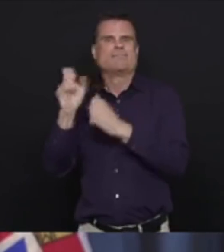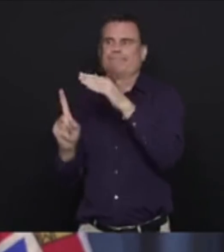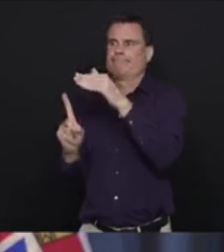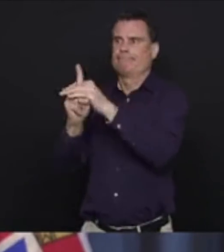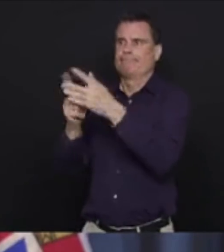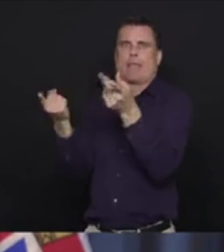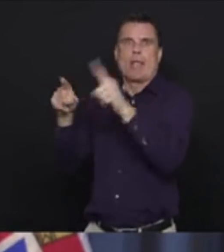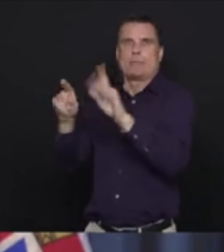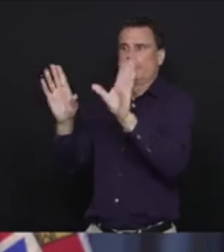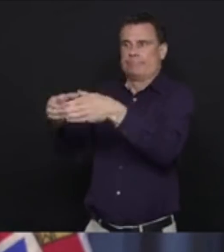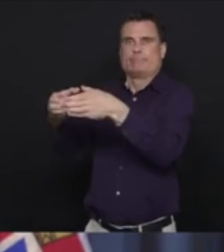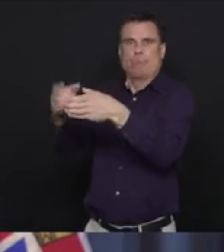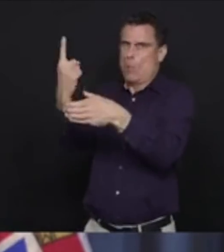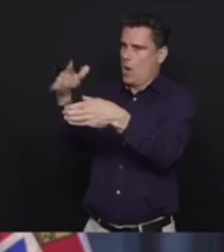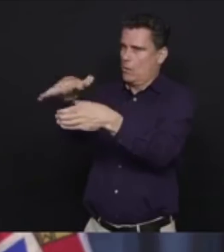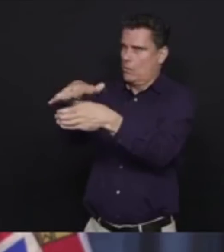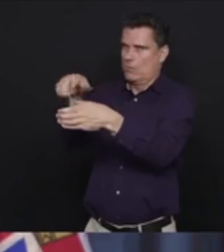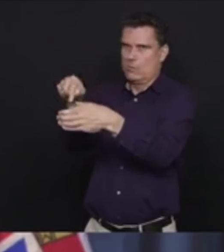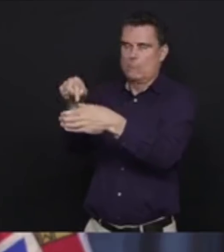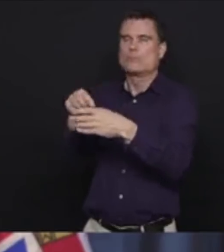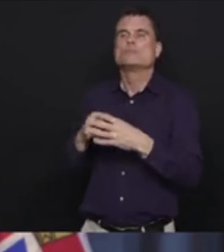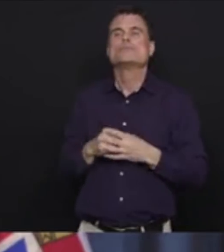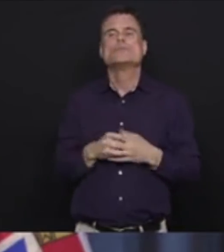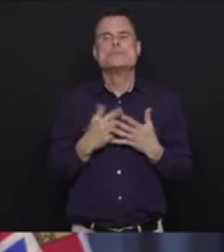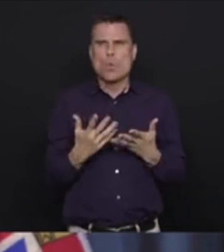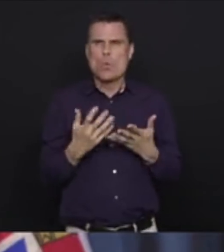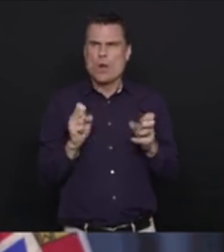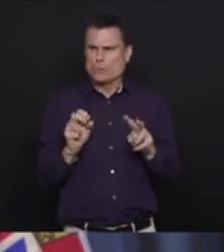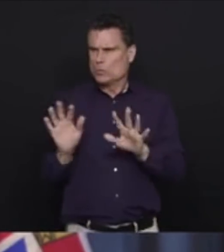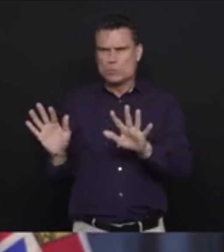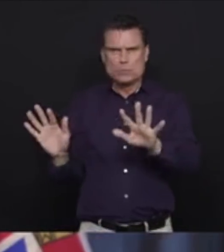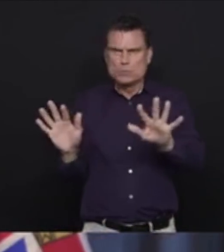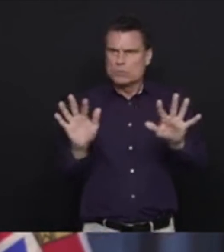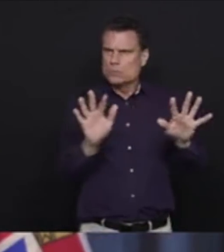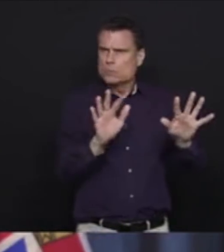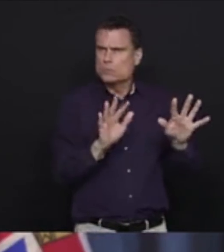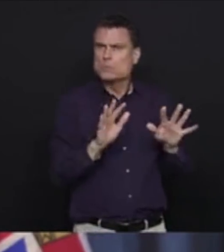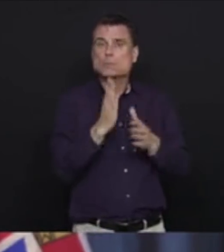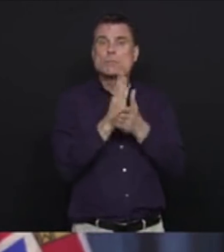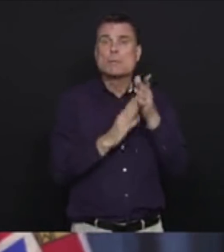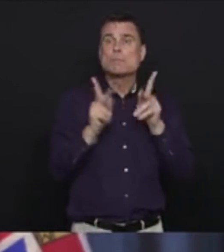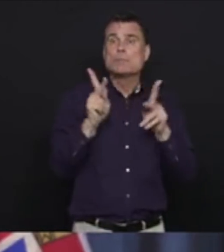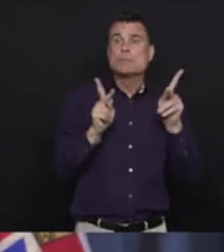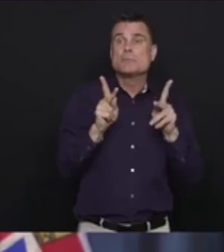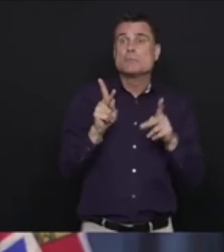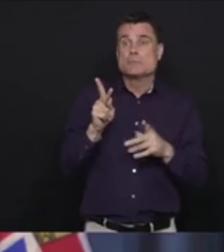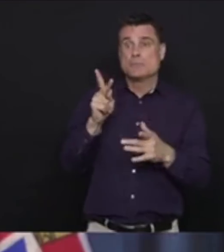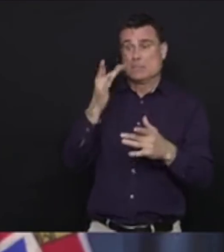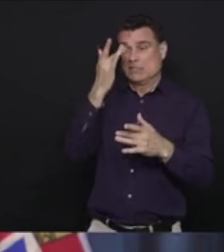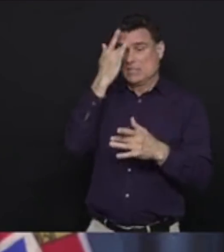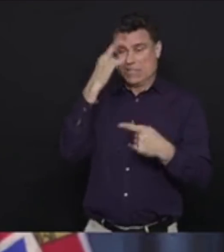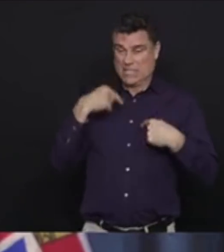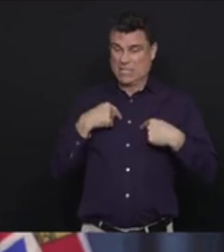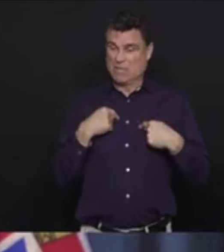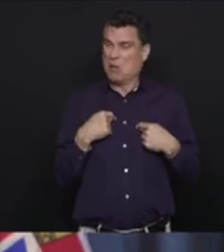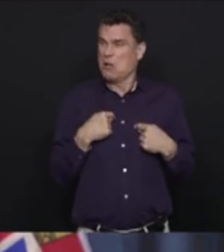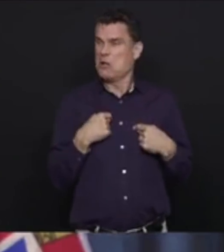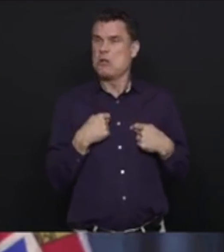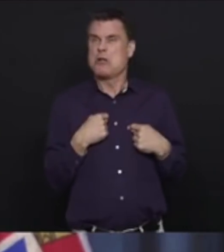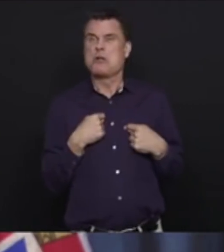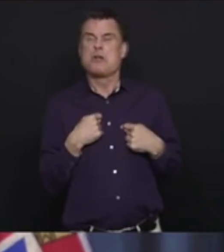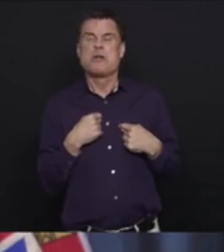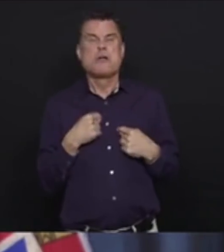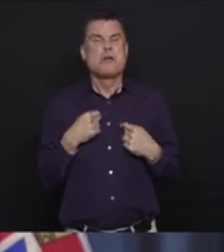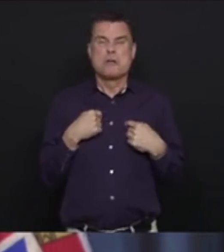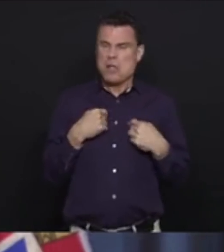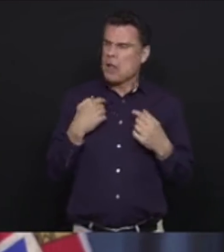or undetectable illness, and X number of people, in relative number of people, end up in hospital or in ICU. So